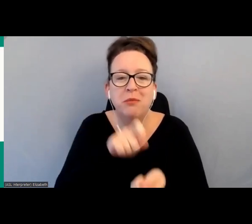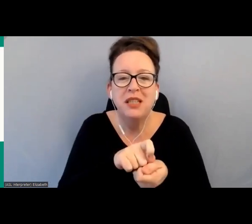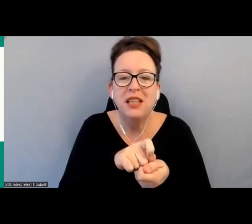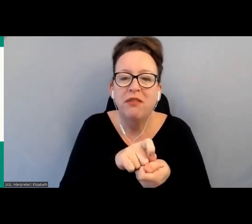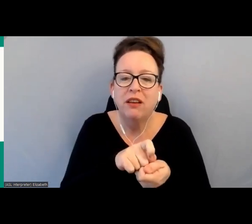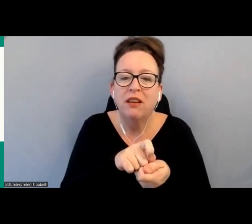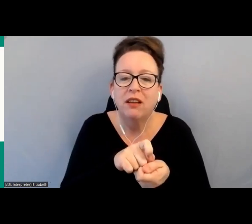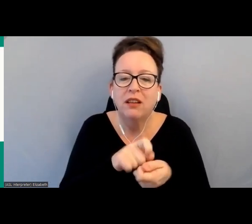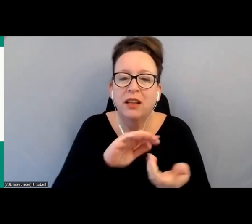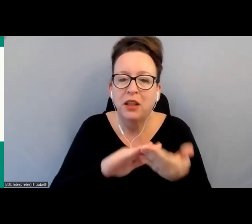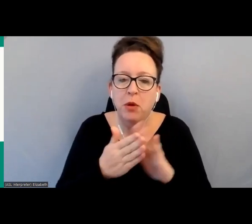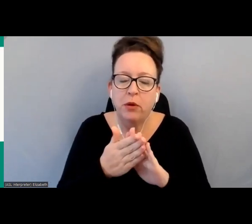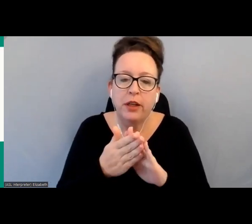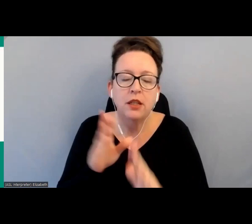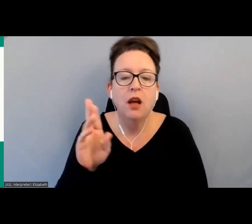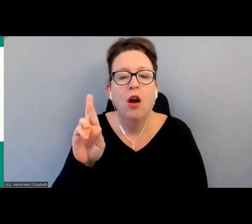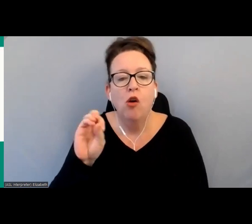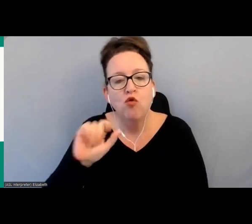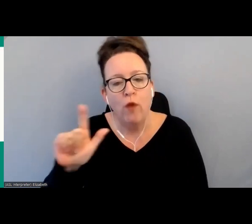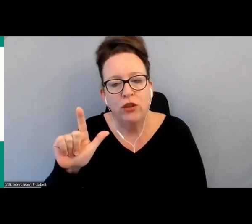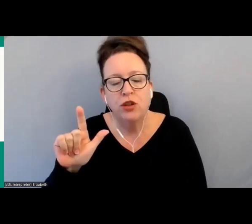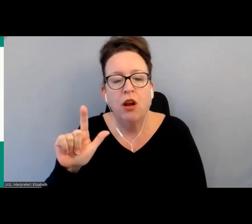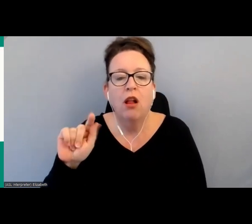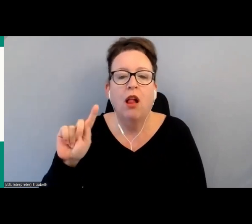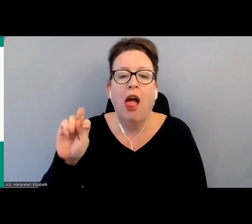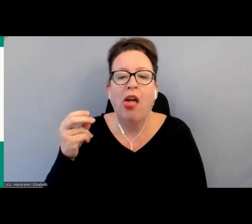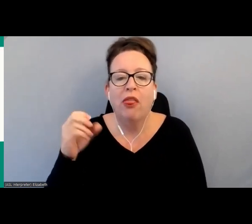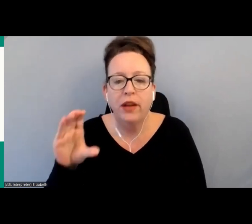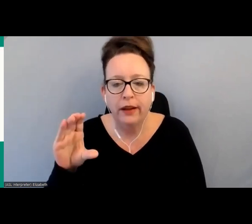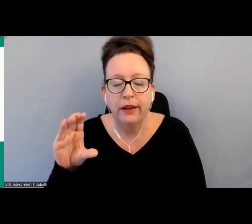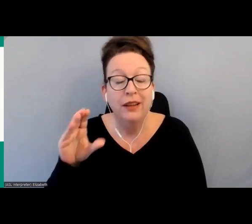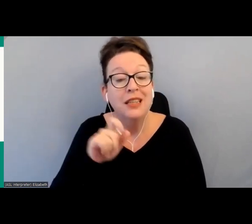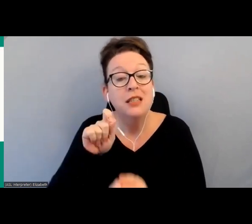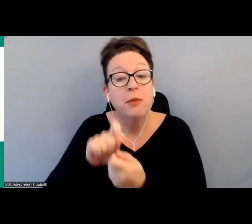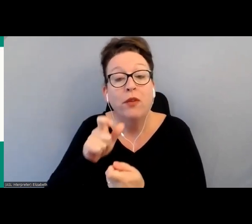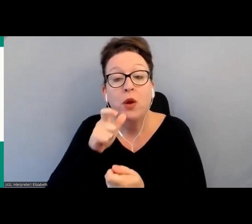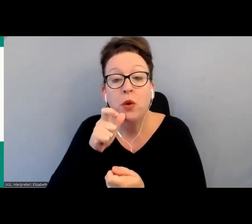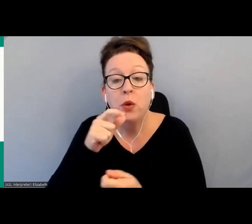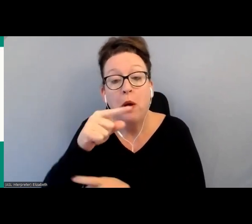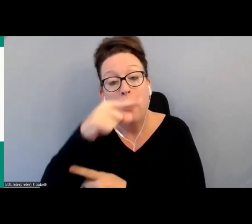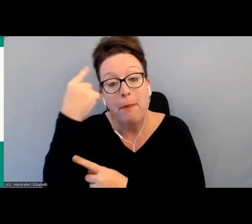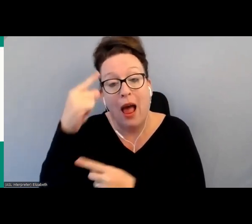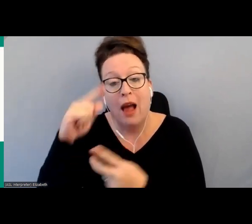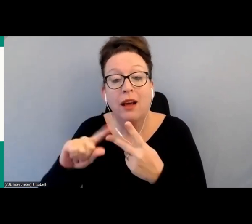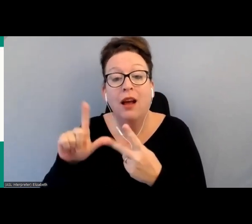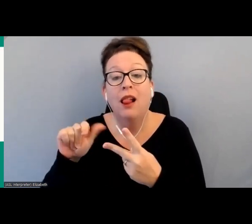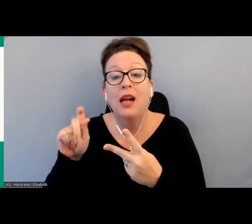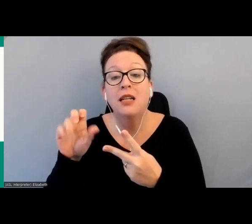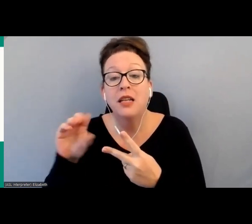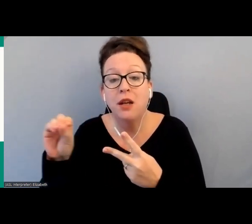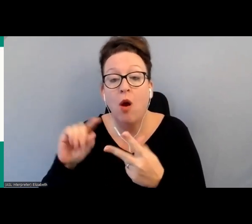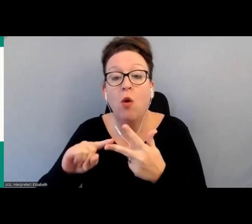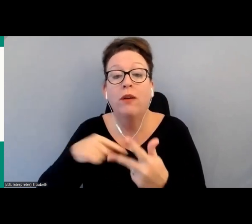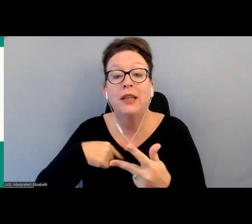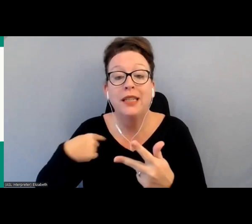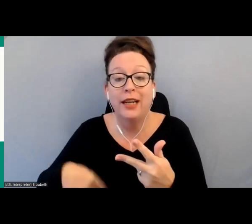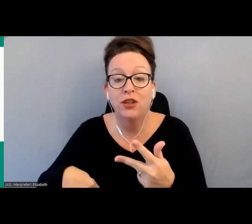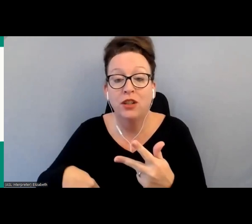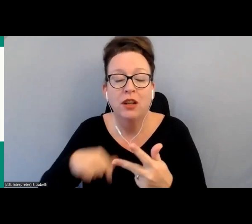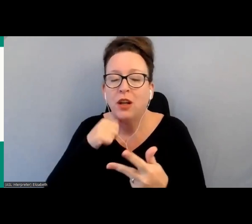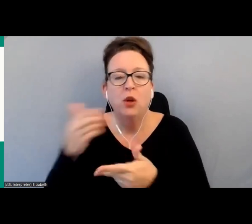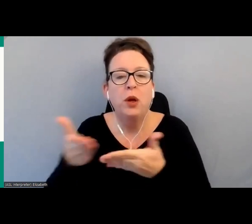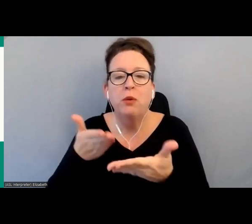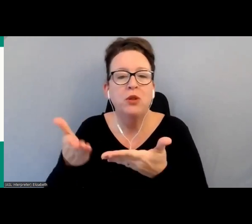racial and ethnic, particularly Black, Latinx, and Asian. We were underserving 18